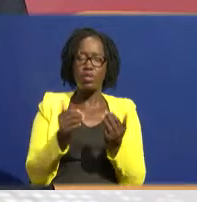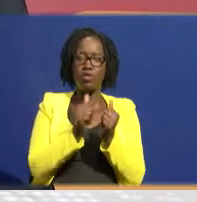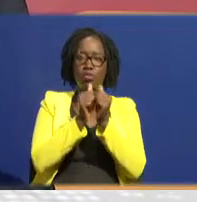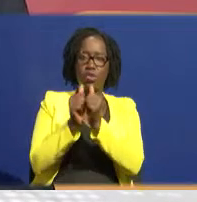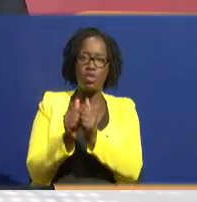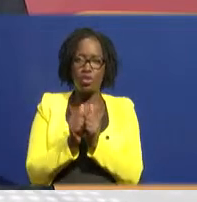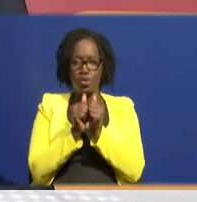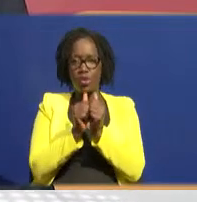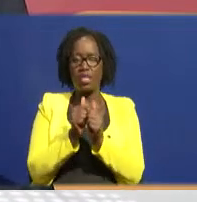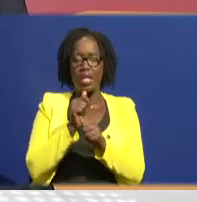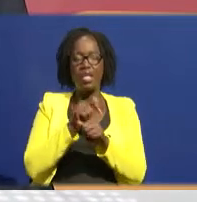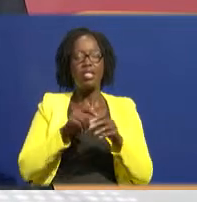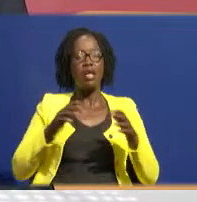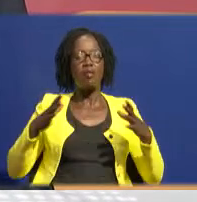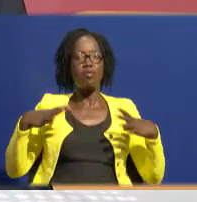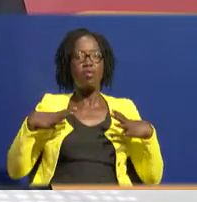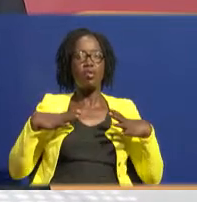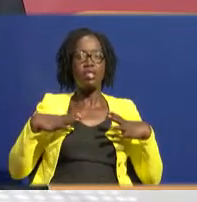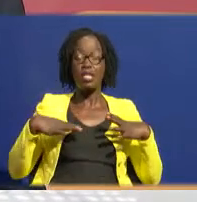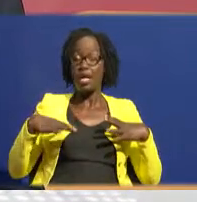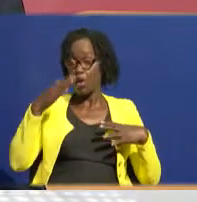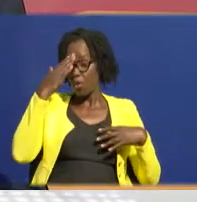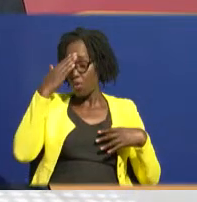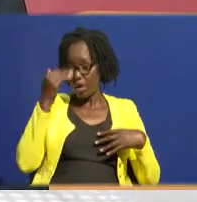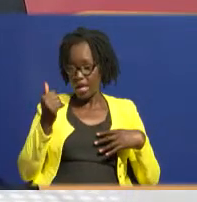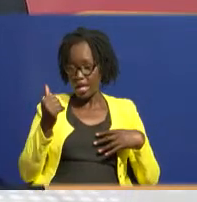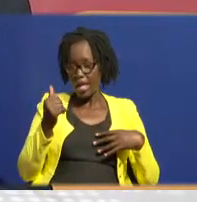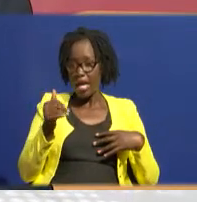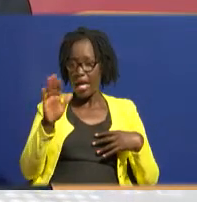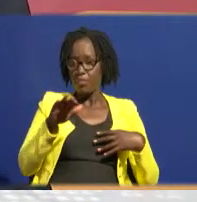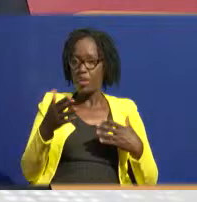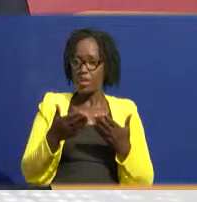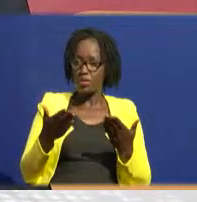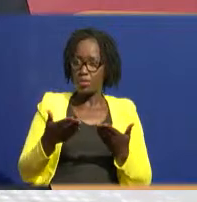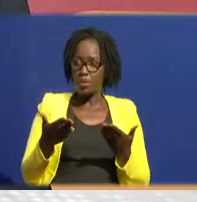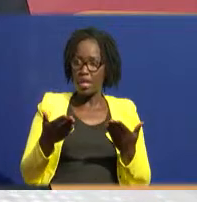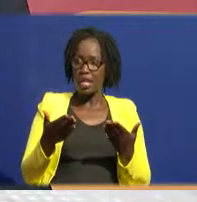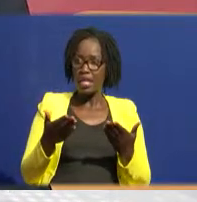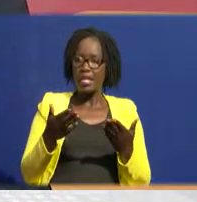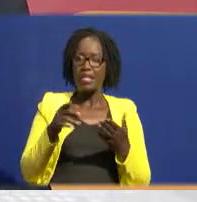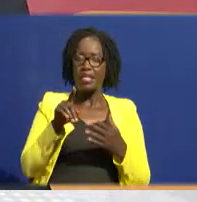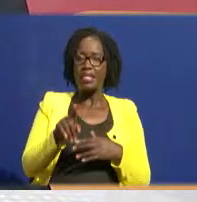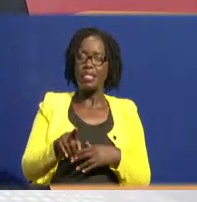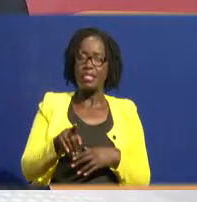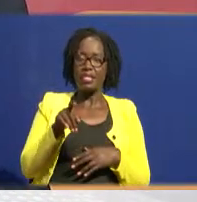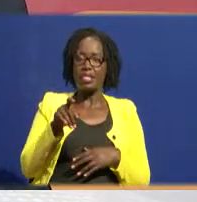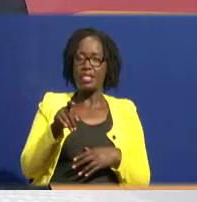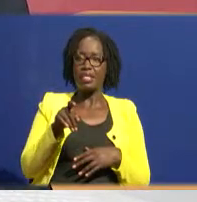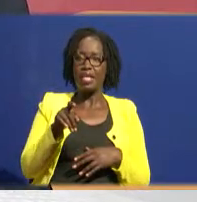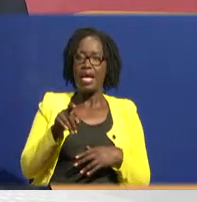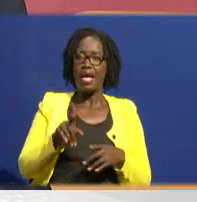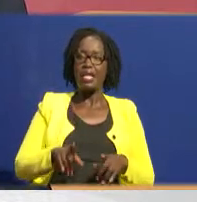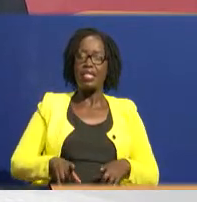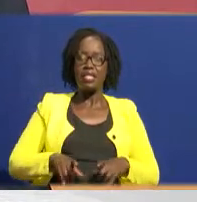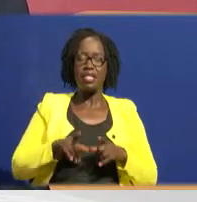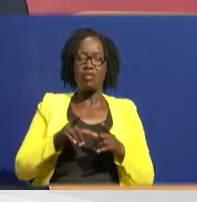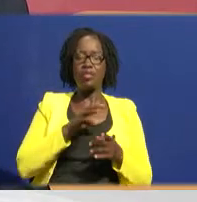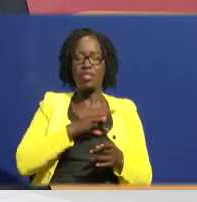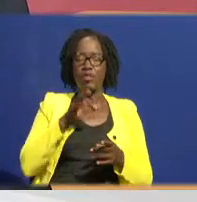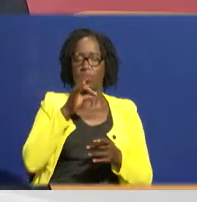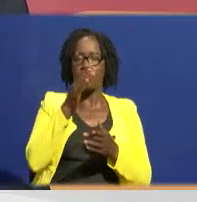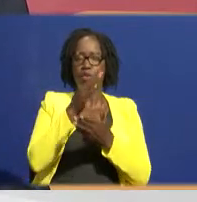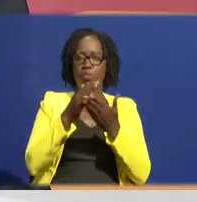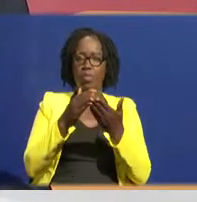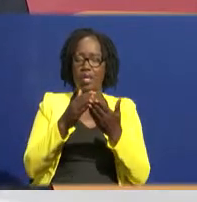together during the holiday, because this is a place where, as our sisters said, they need a spiritual aspect in